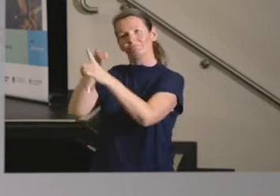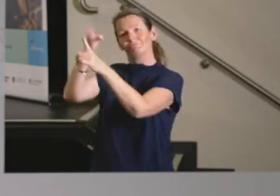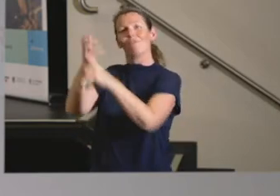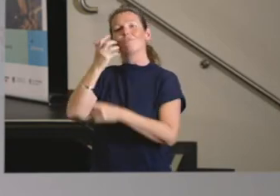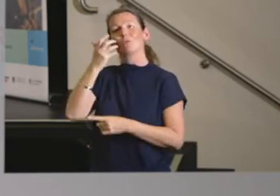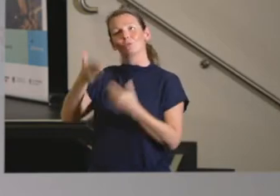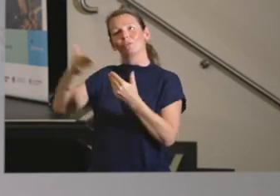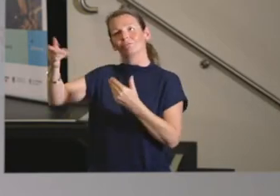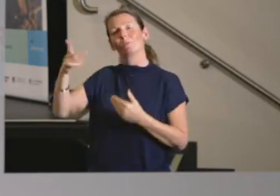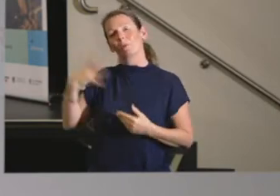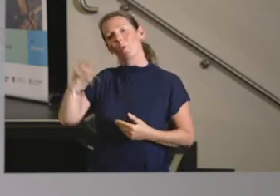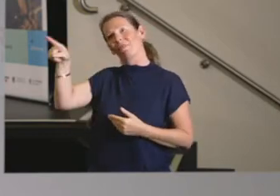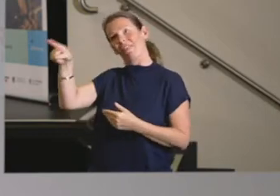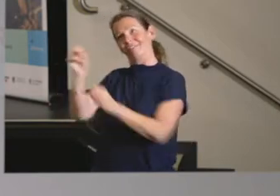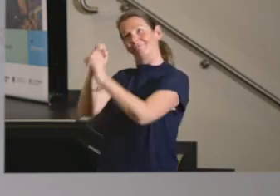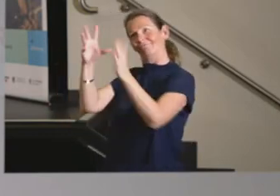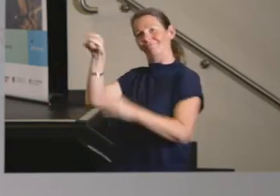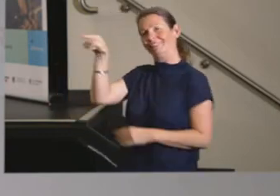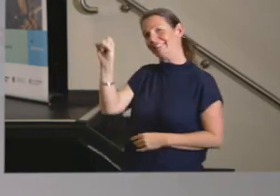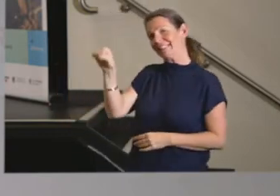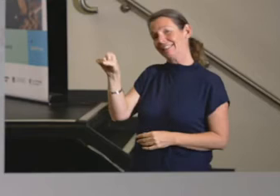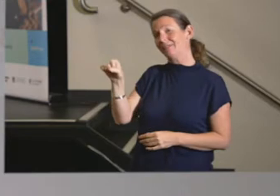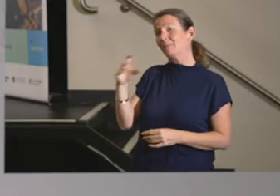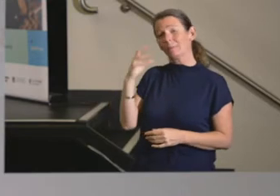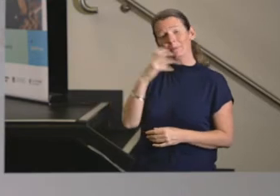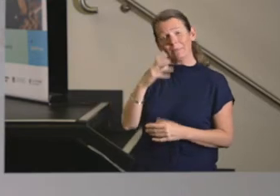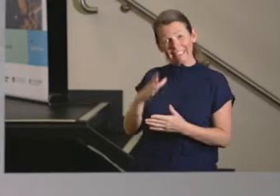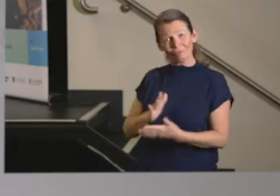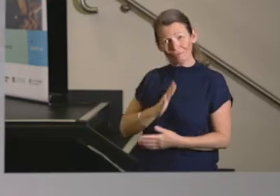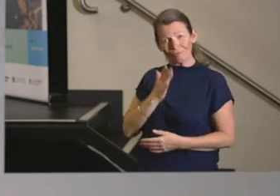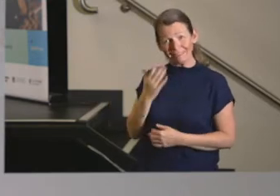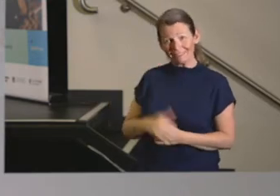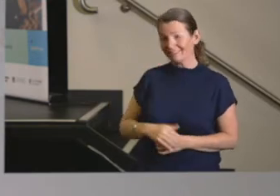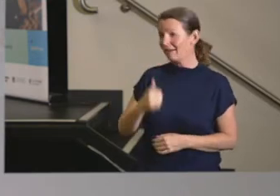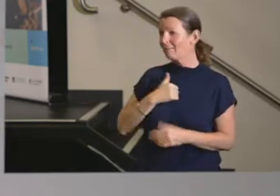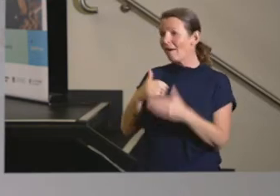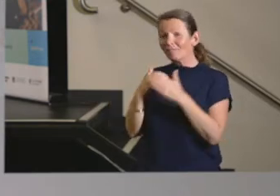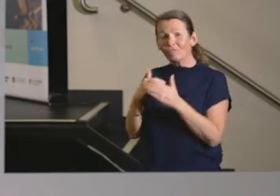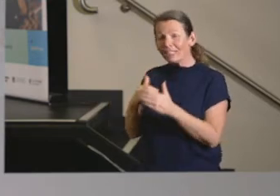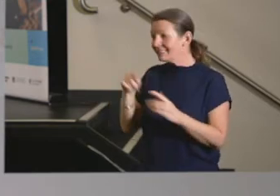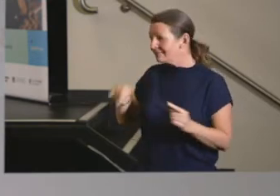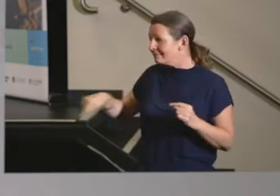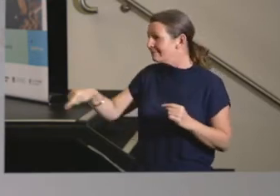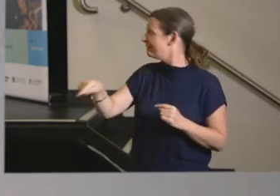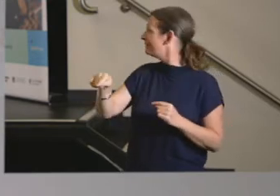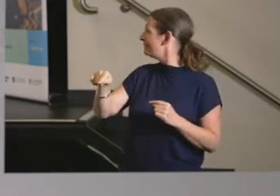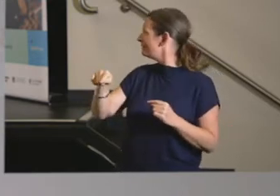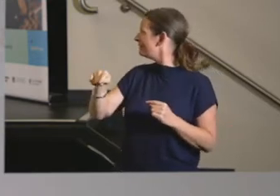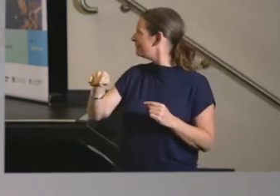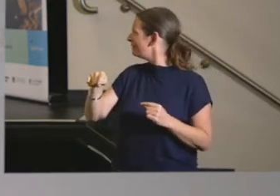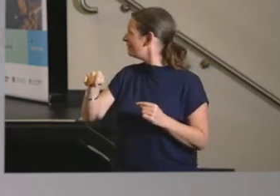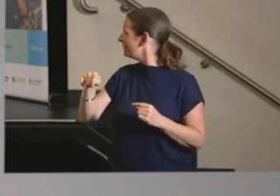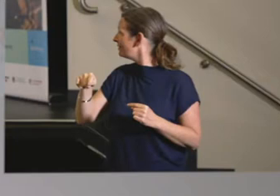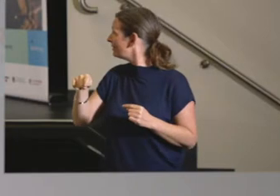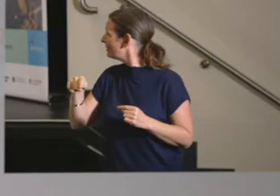would like to see happen? It was very interesting, and my friends from The Voice are here. We, along with a number